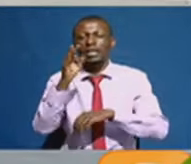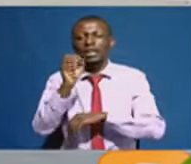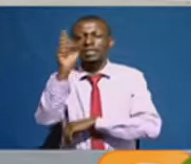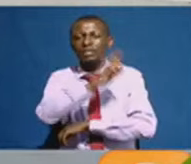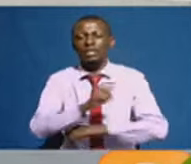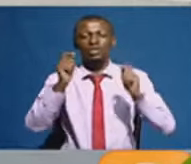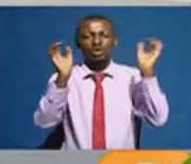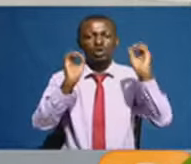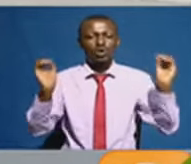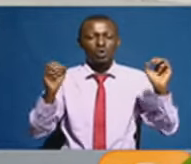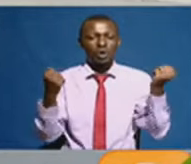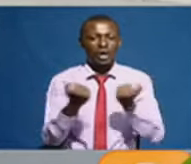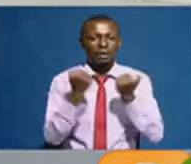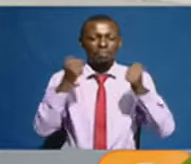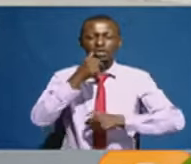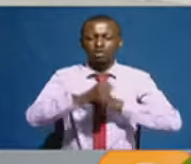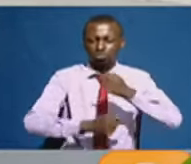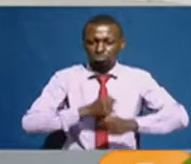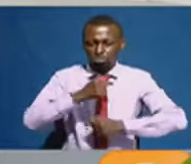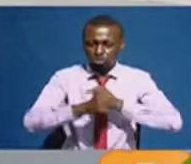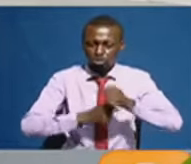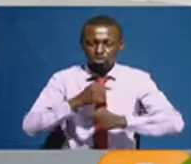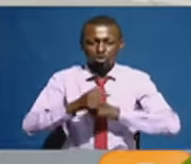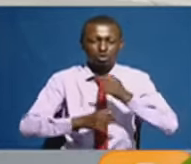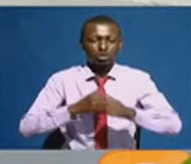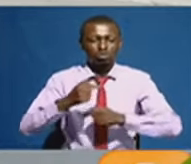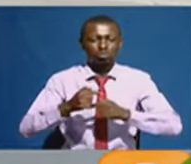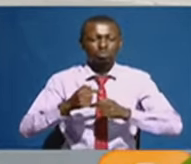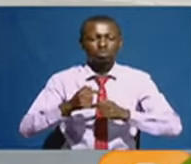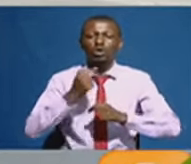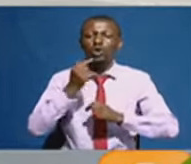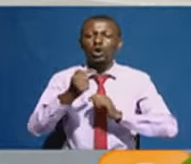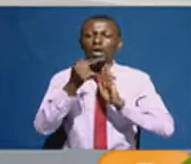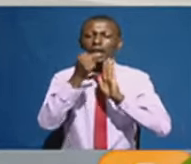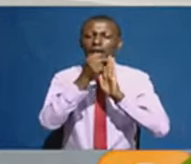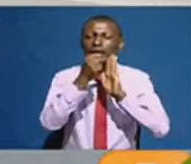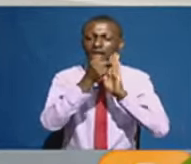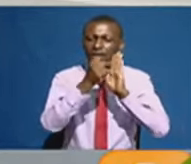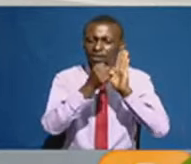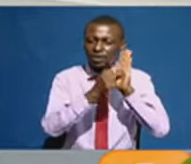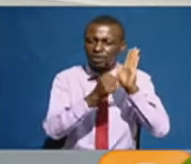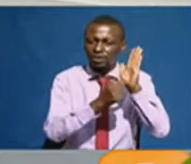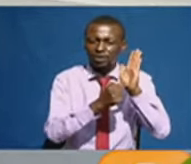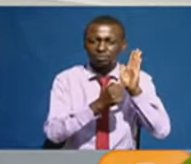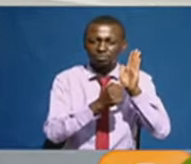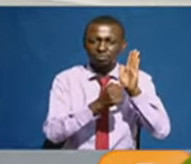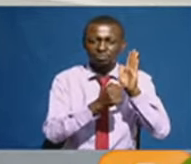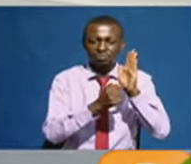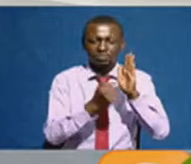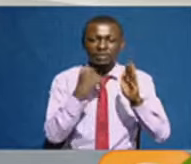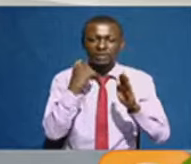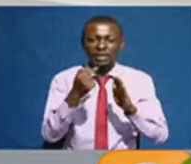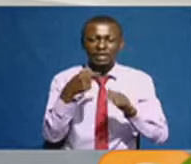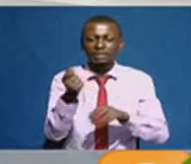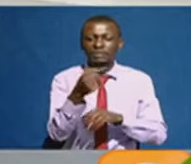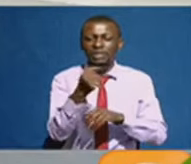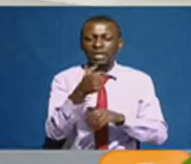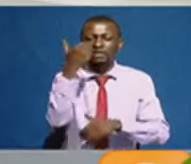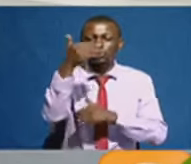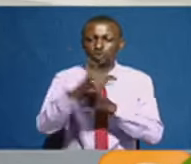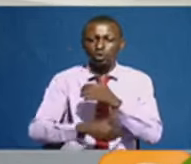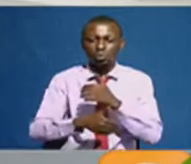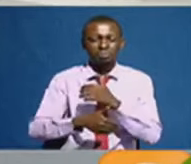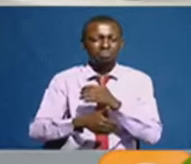because the grandstanding continues, ultimatums continue to be issued, threats to withdraw the salaries, threats not